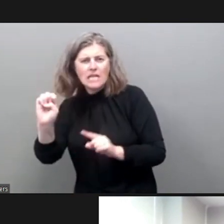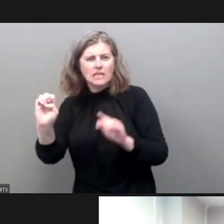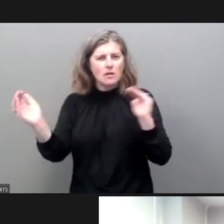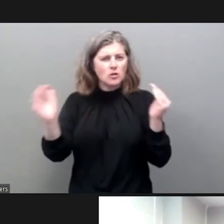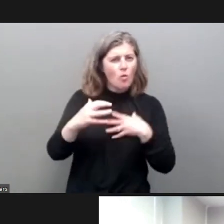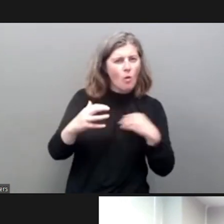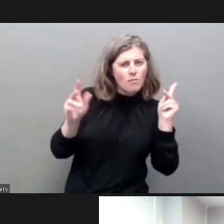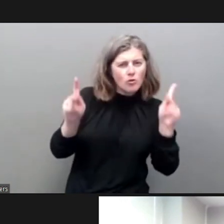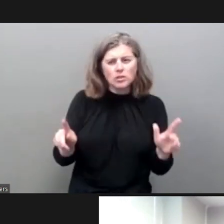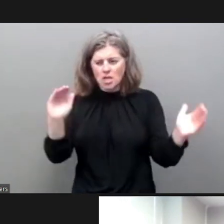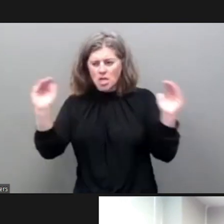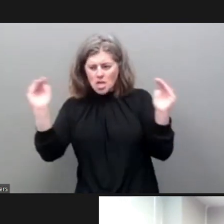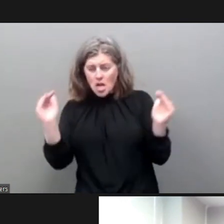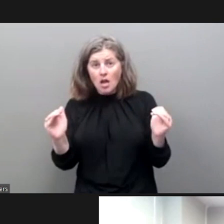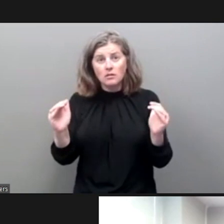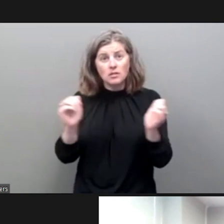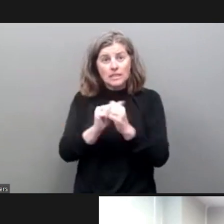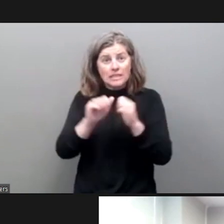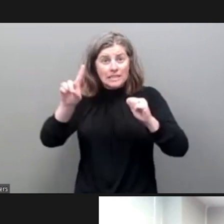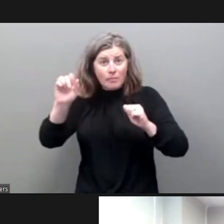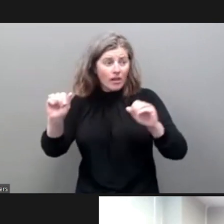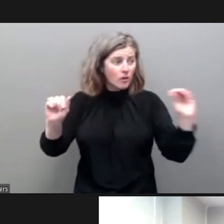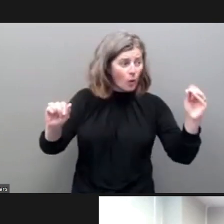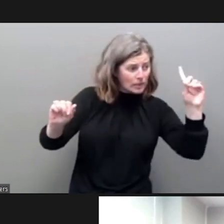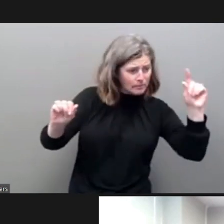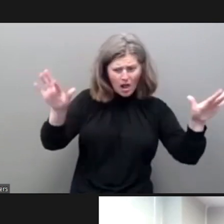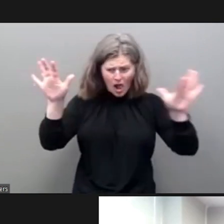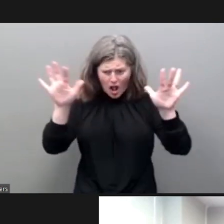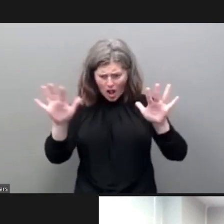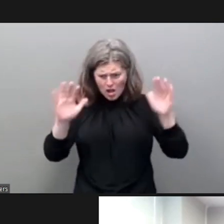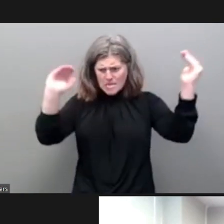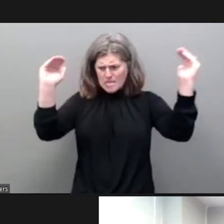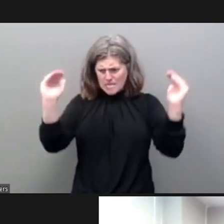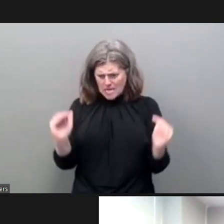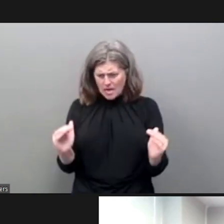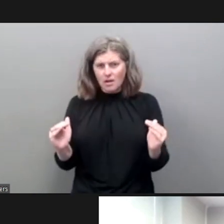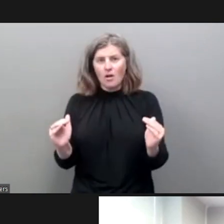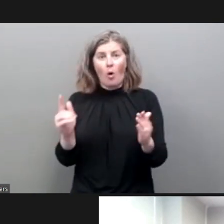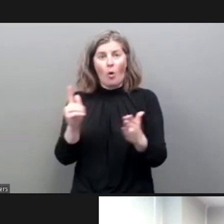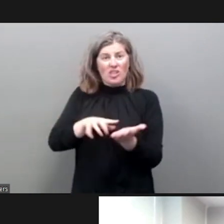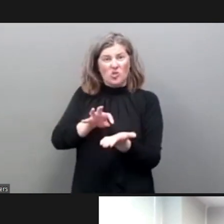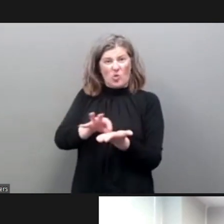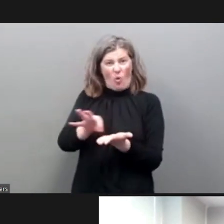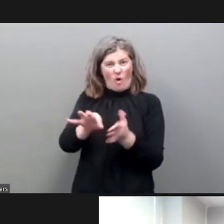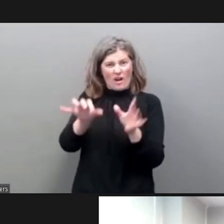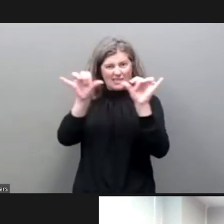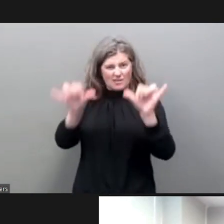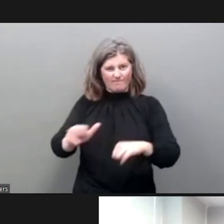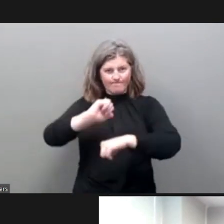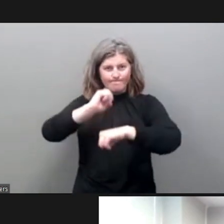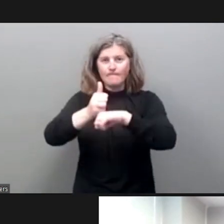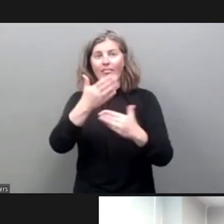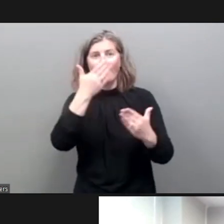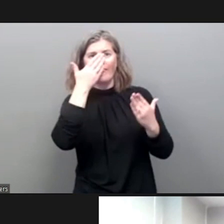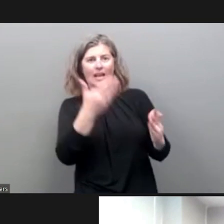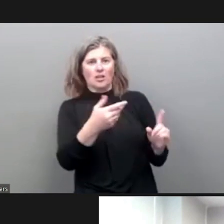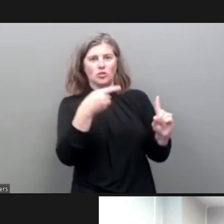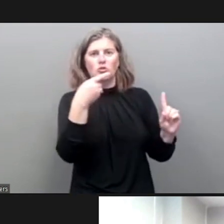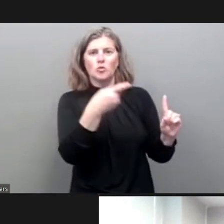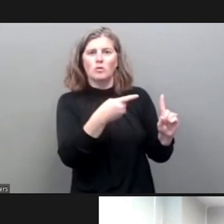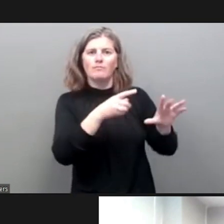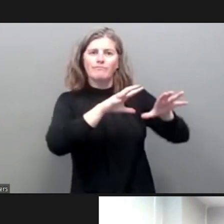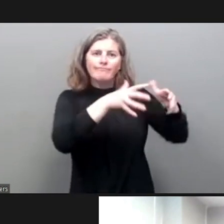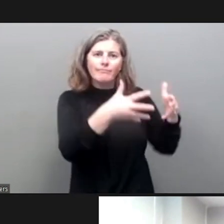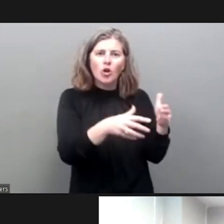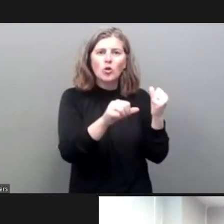with disabilities. So one of the things we did on the scoring system, thanks to our bioethicist group,